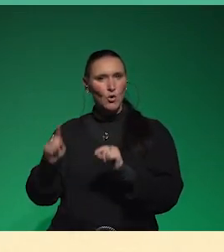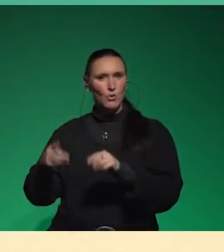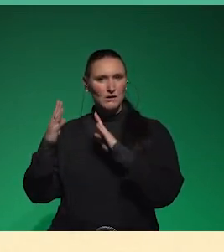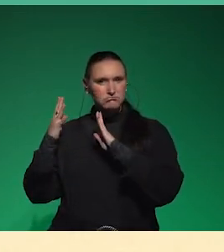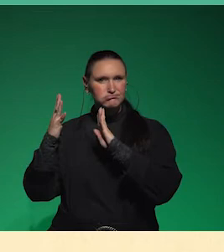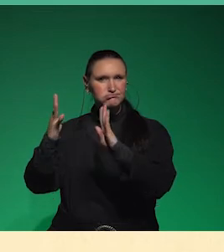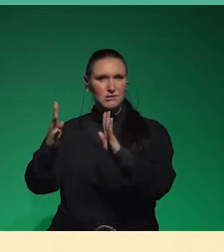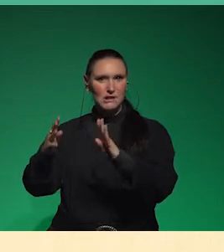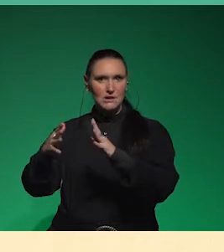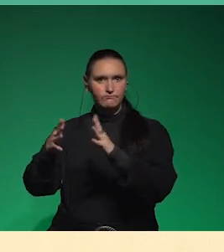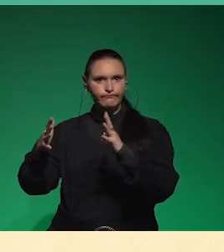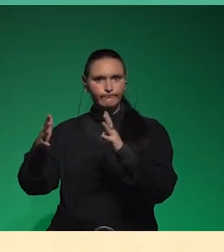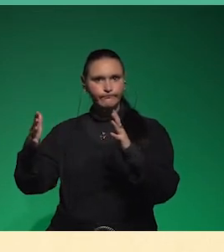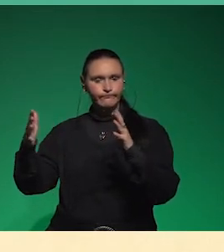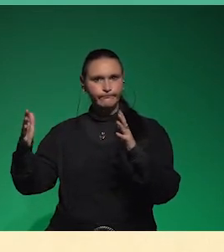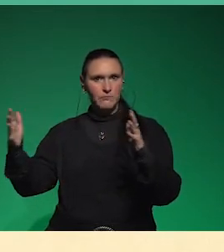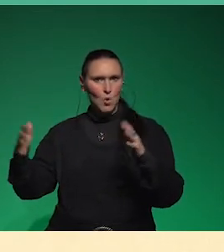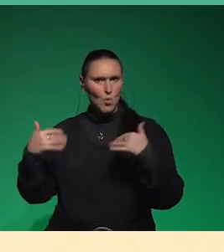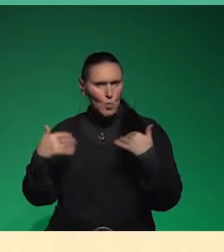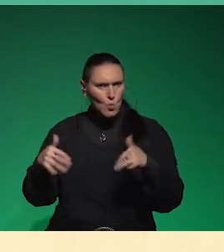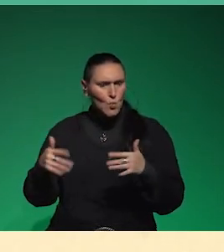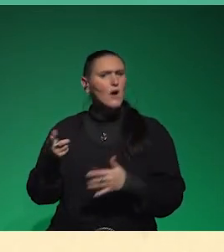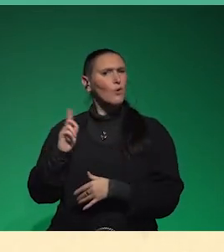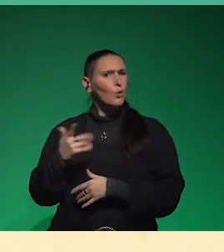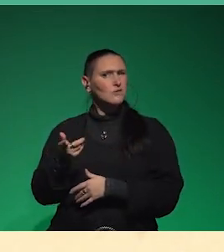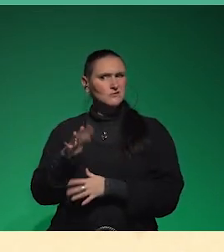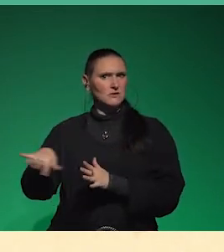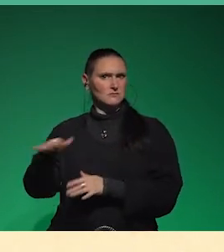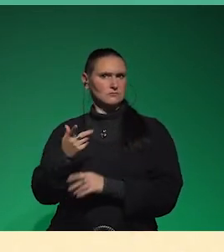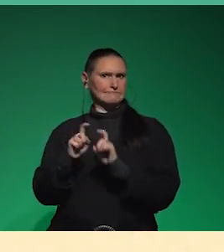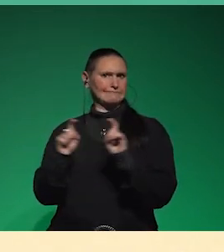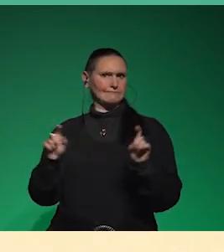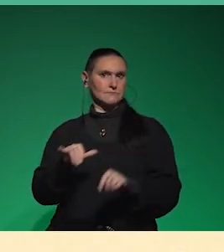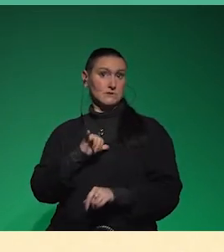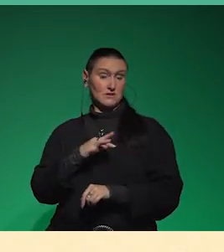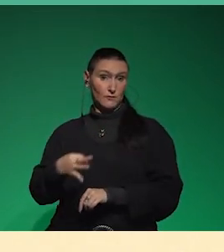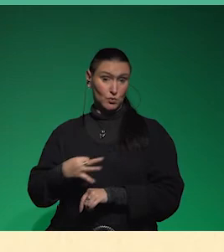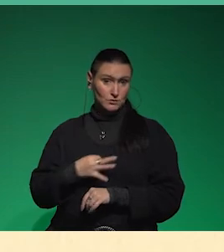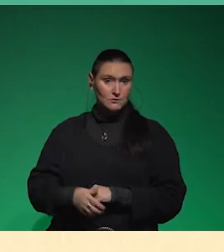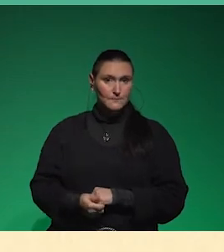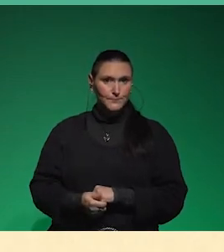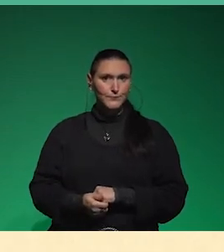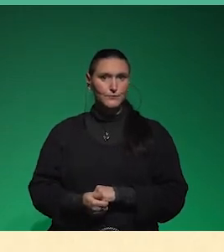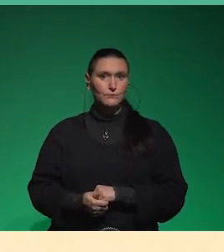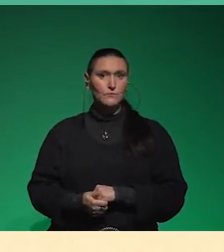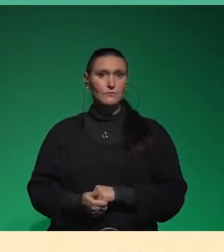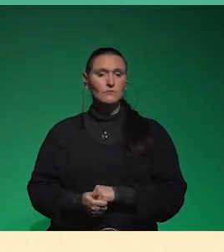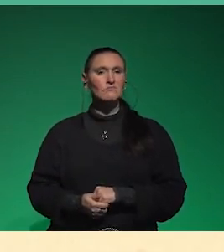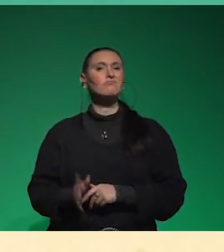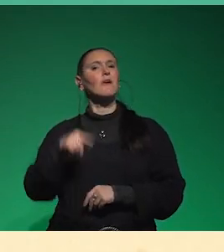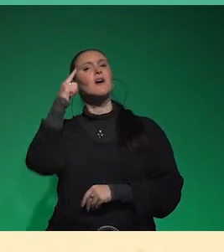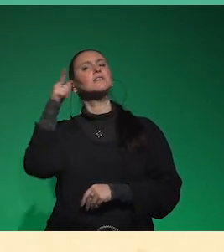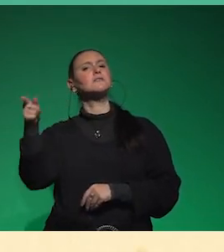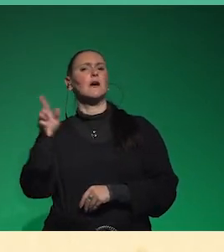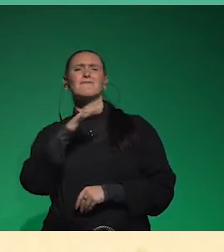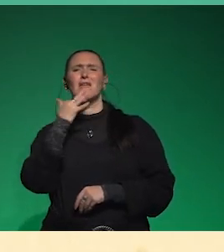because it is a landscape that has already been converted. So we want to understand why this happened, how this happened, what are the